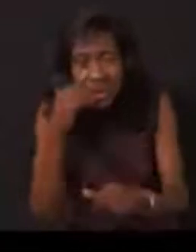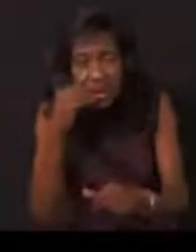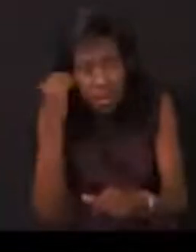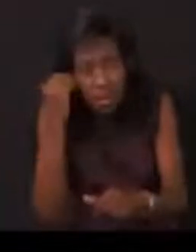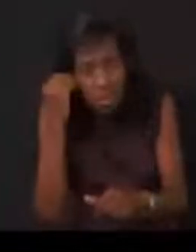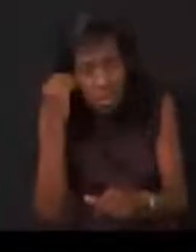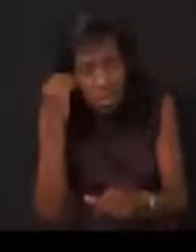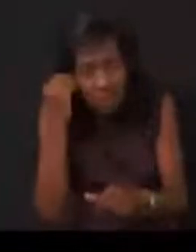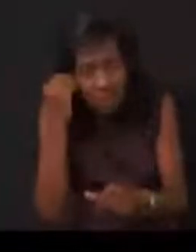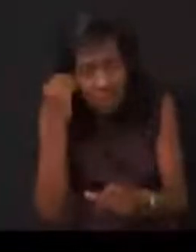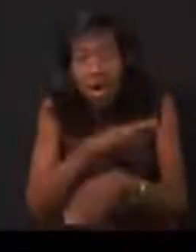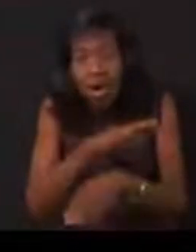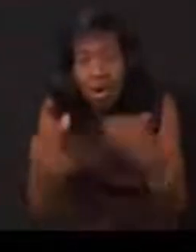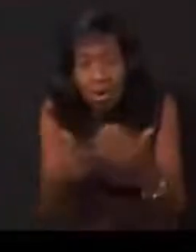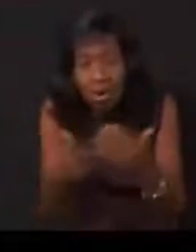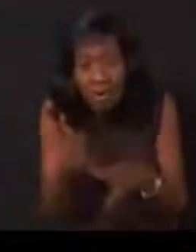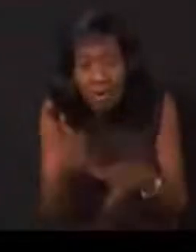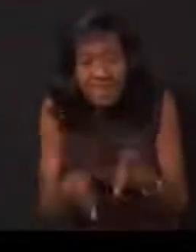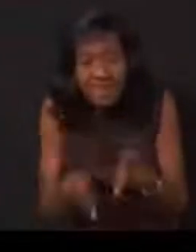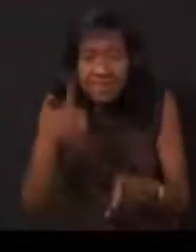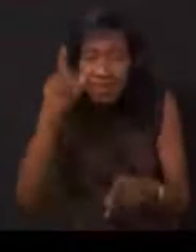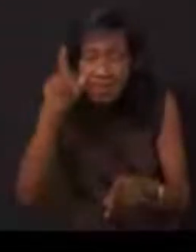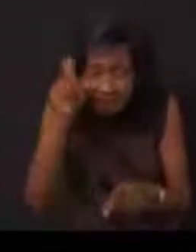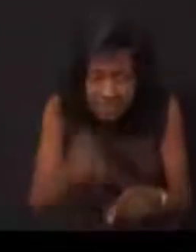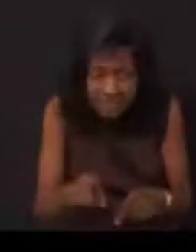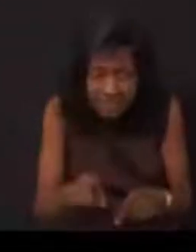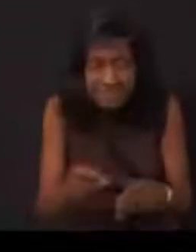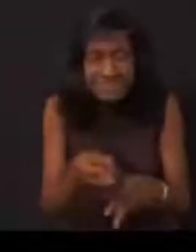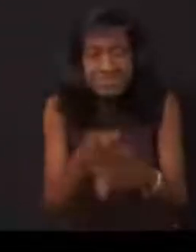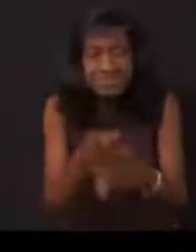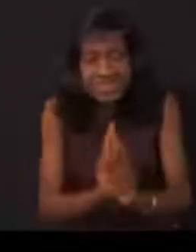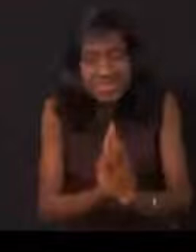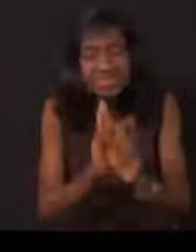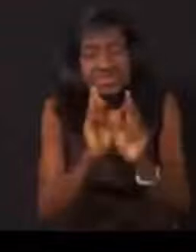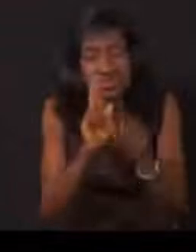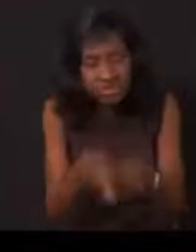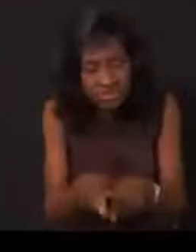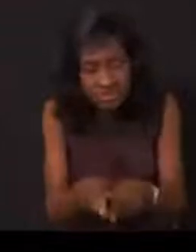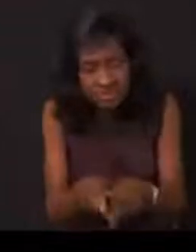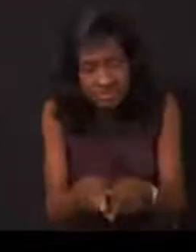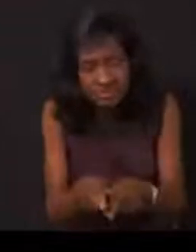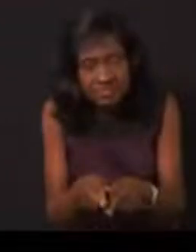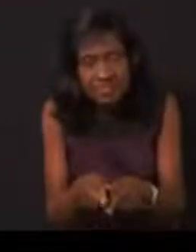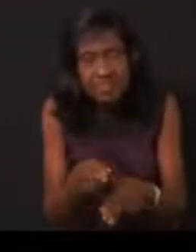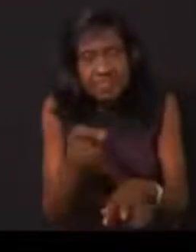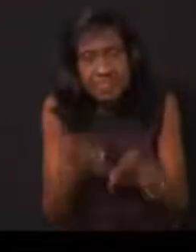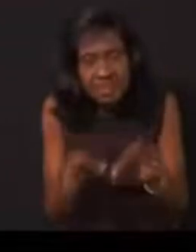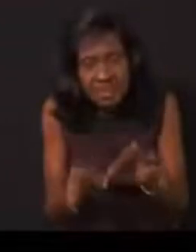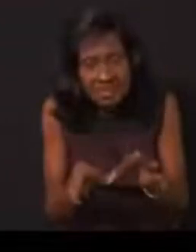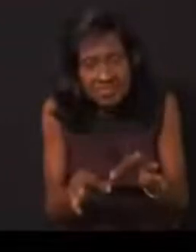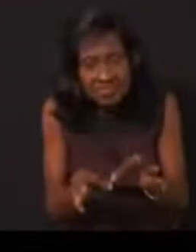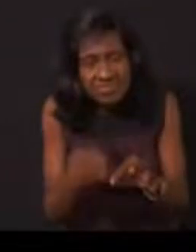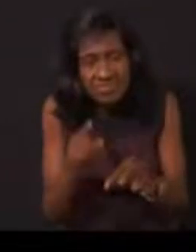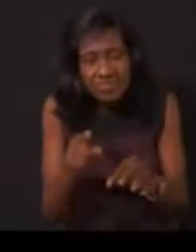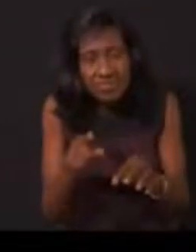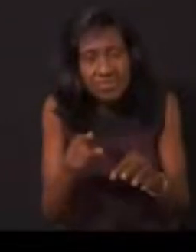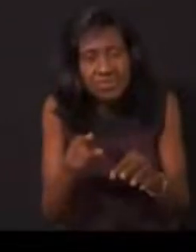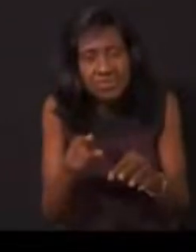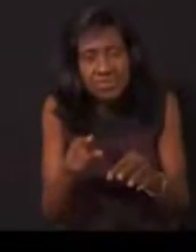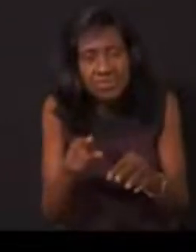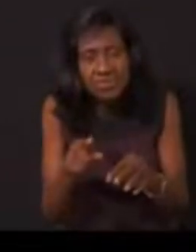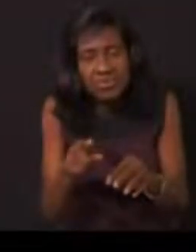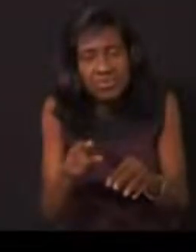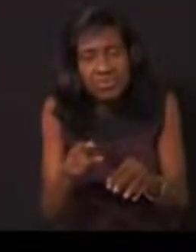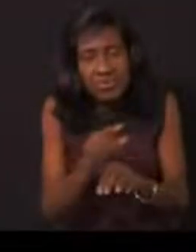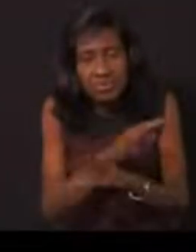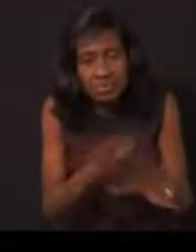persons have received their results. Positive cases with unvaccinated household members. Now, if you're